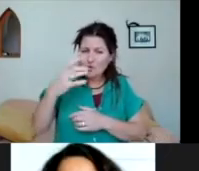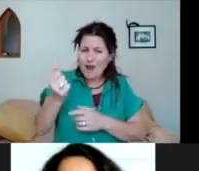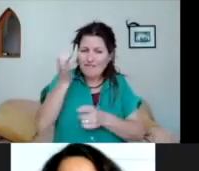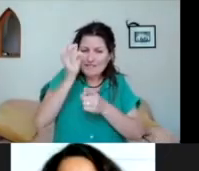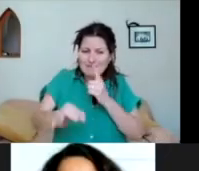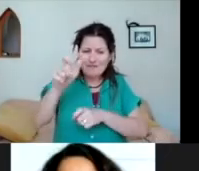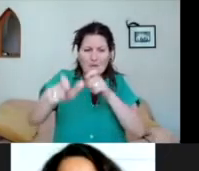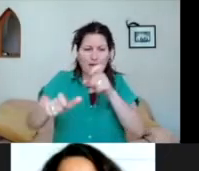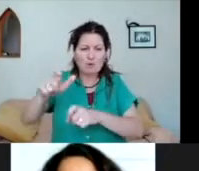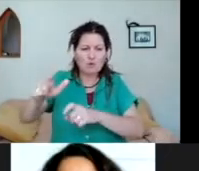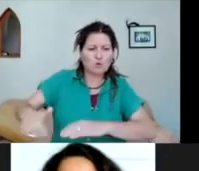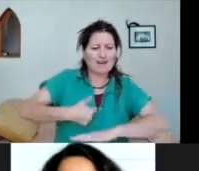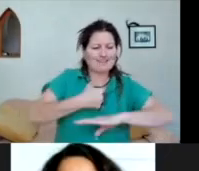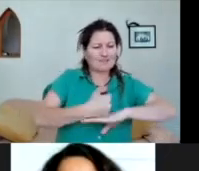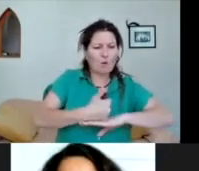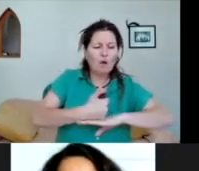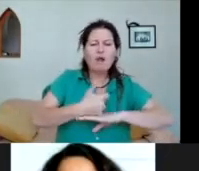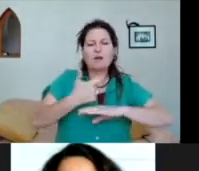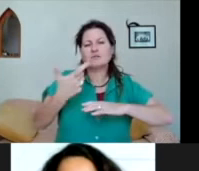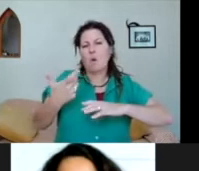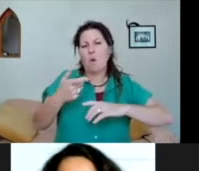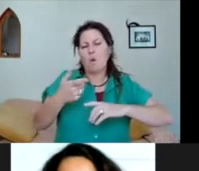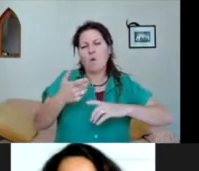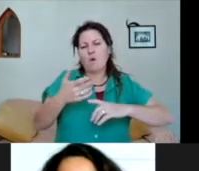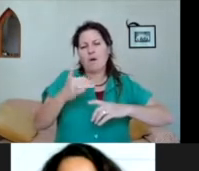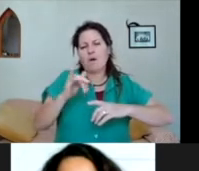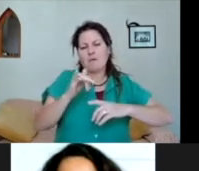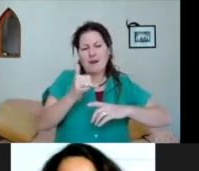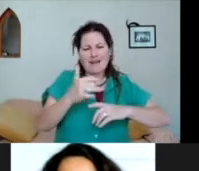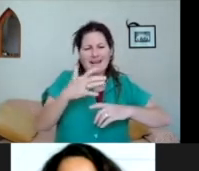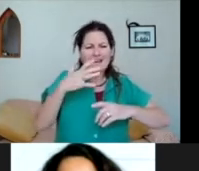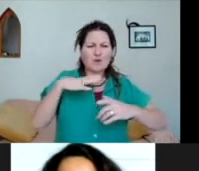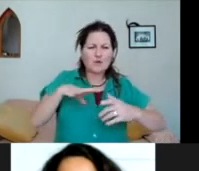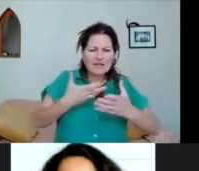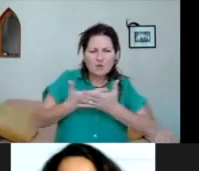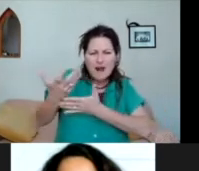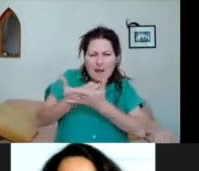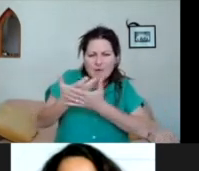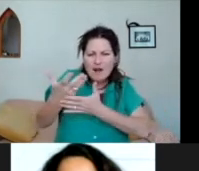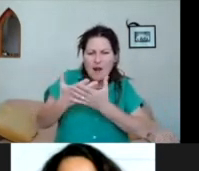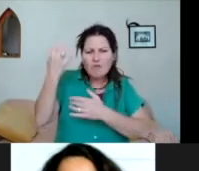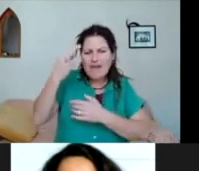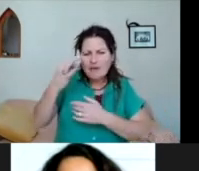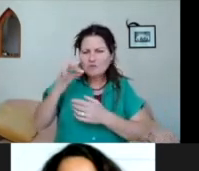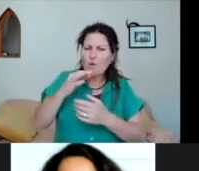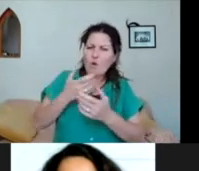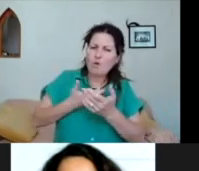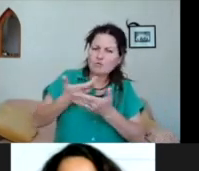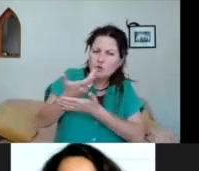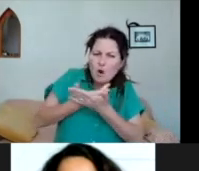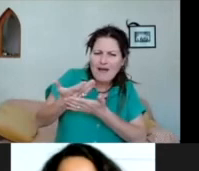wanting to install, it might be necessary to collaborate with the council in terms of permissions or that kind of thing, health and